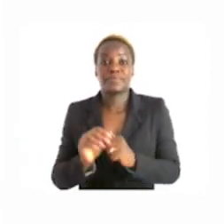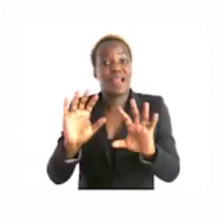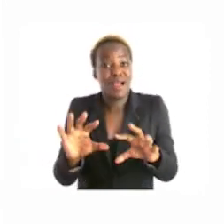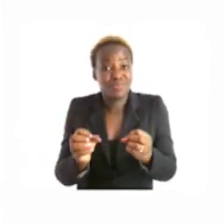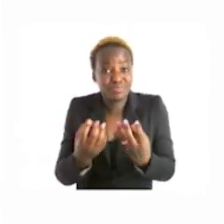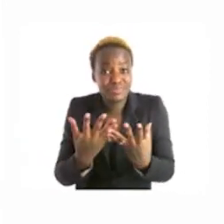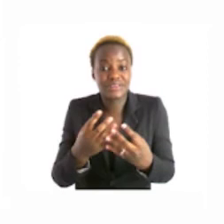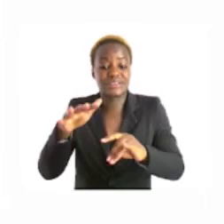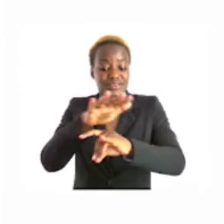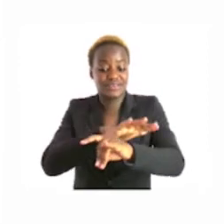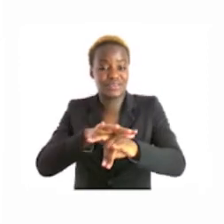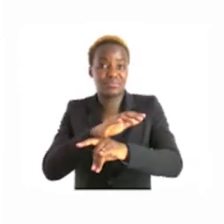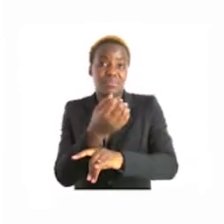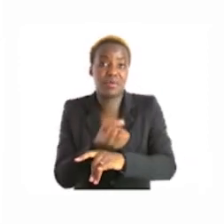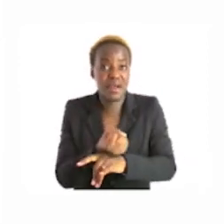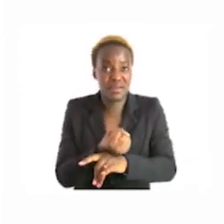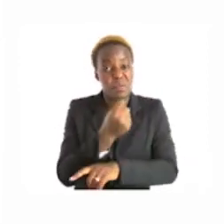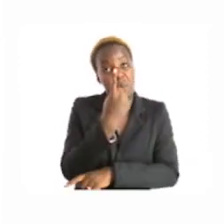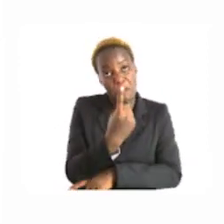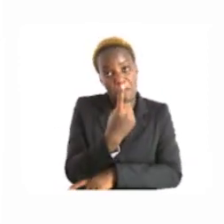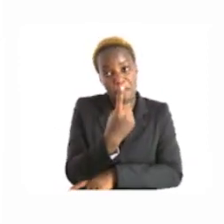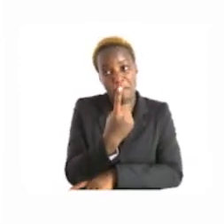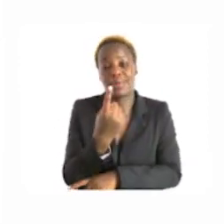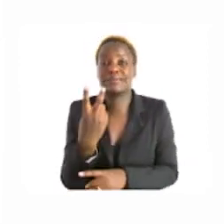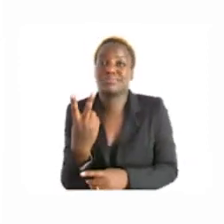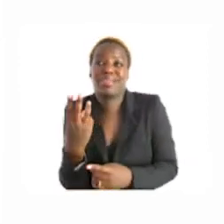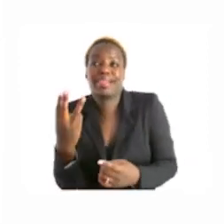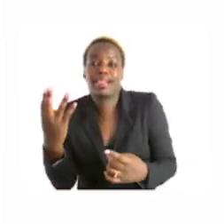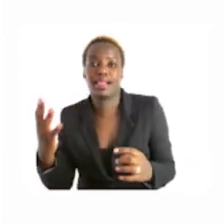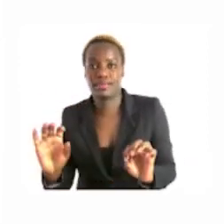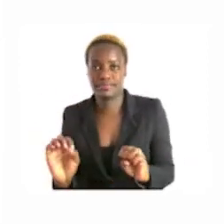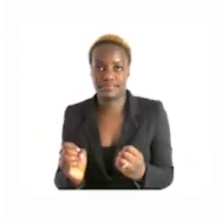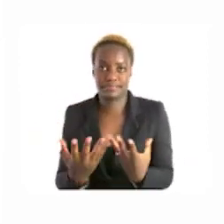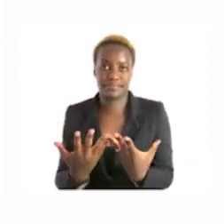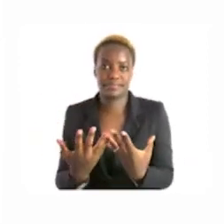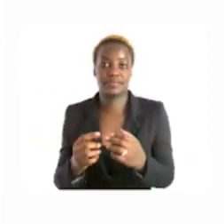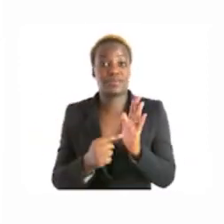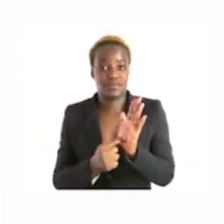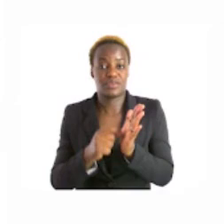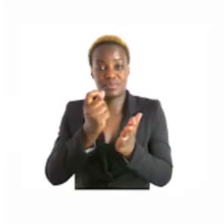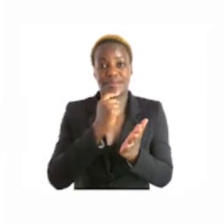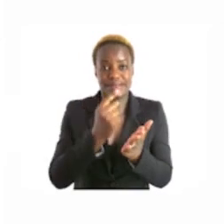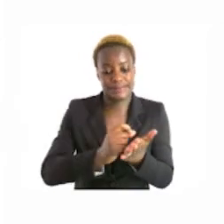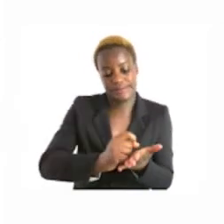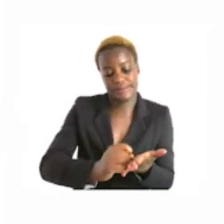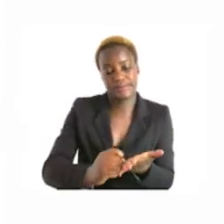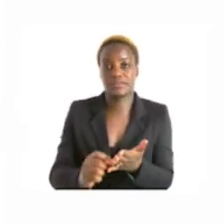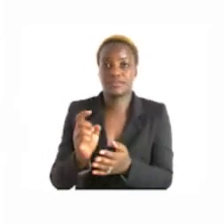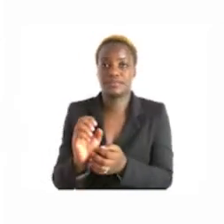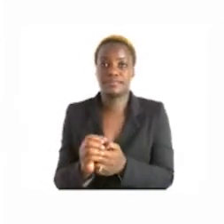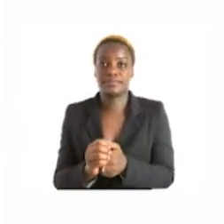animals are there? Is it only one, or are there more than one animal? You have to indicate for me the number there, as well